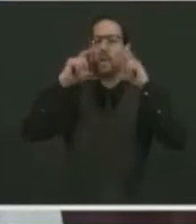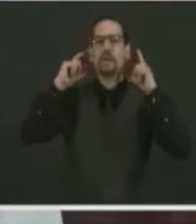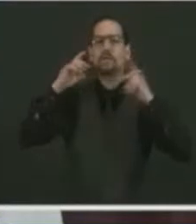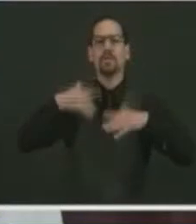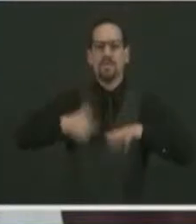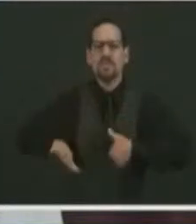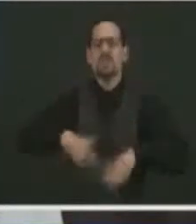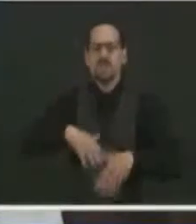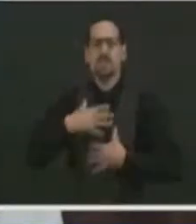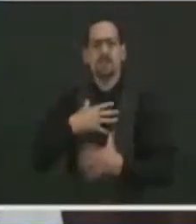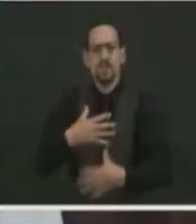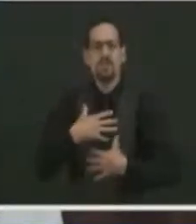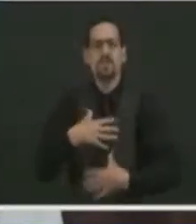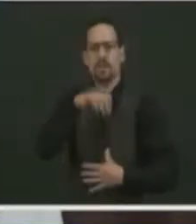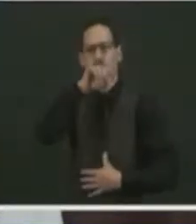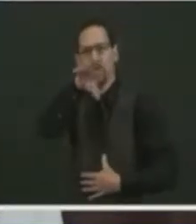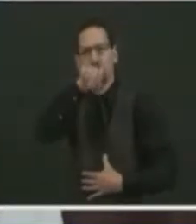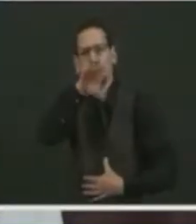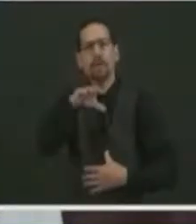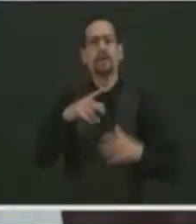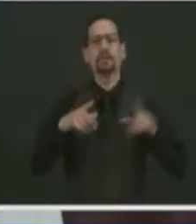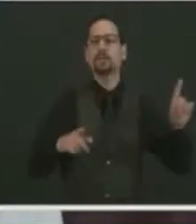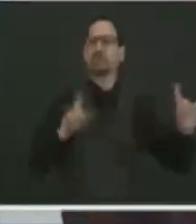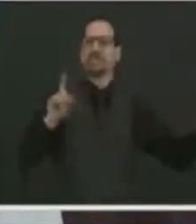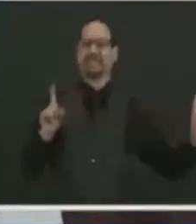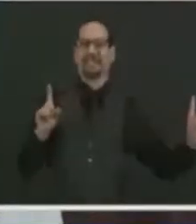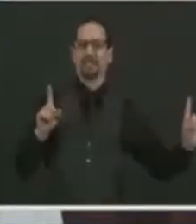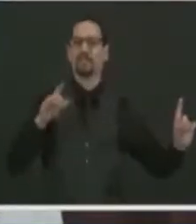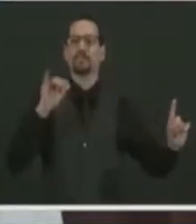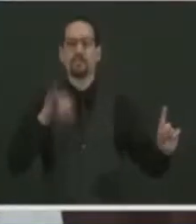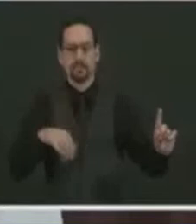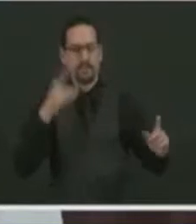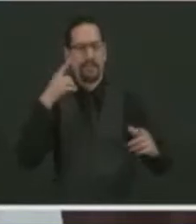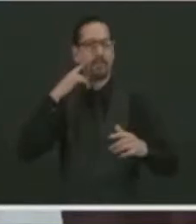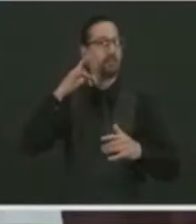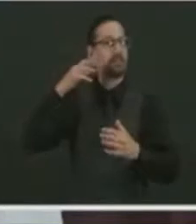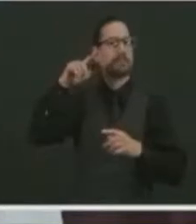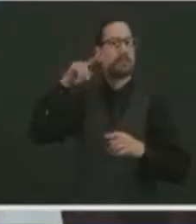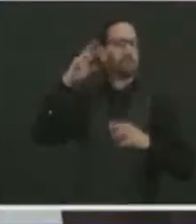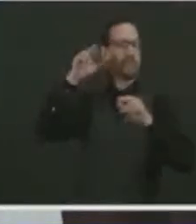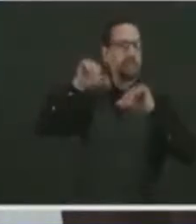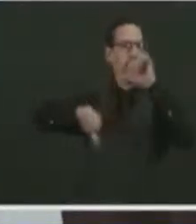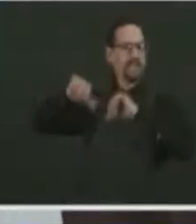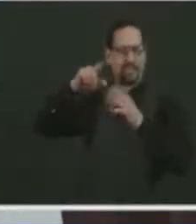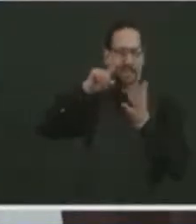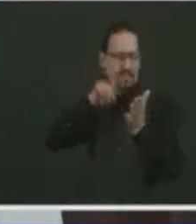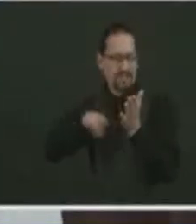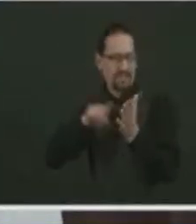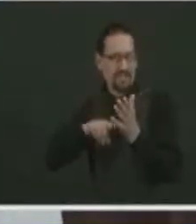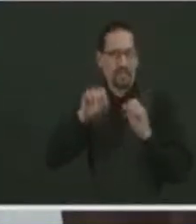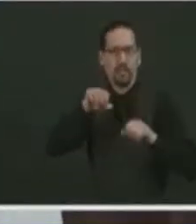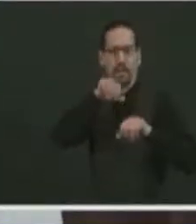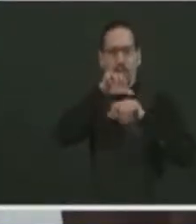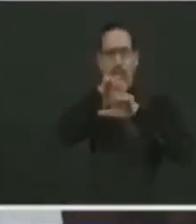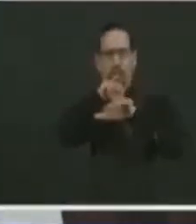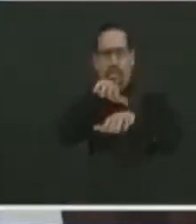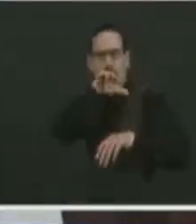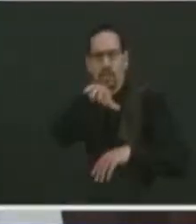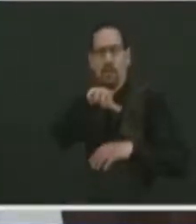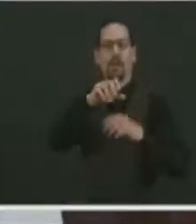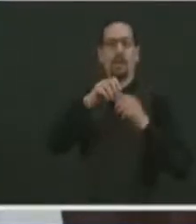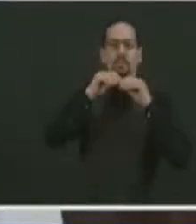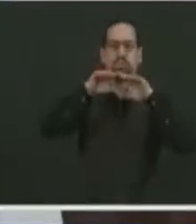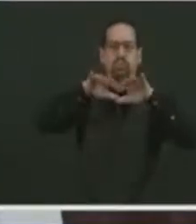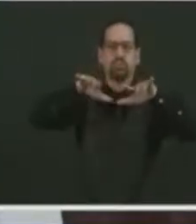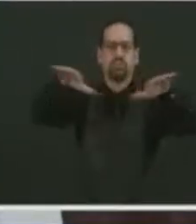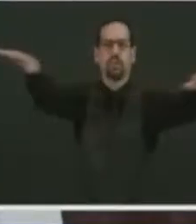have questions. But when you're exercising and breathing heavily, there's a chance that your particles will go